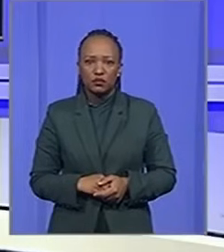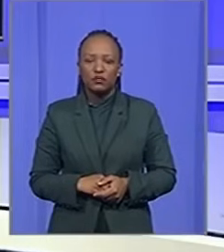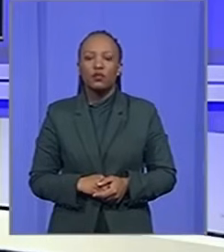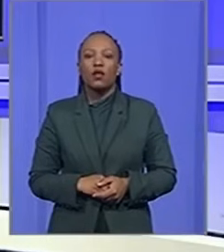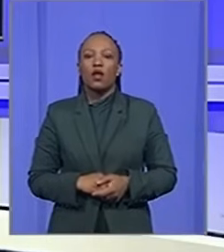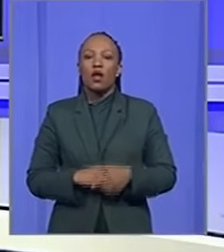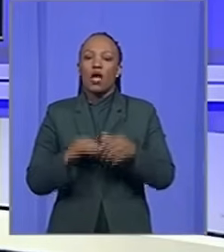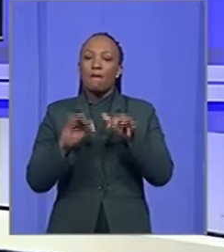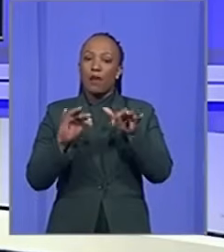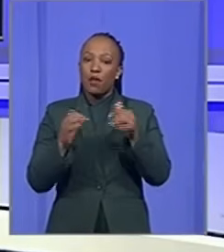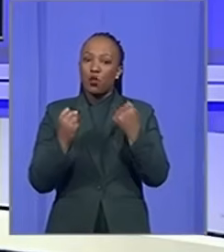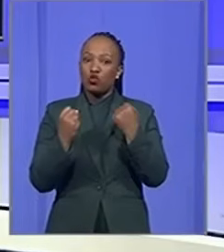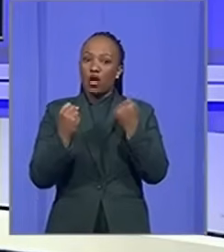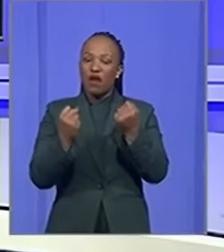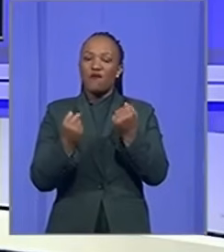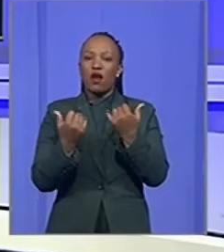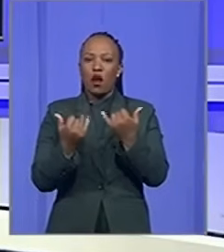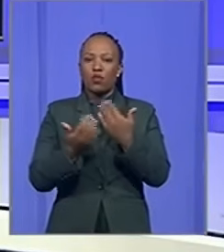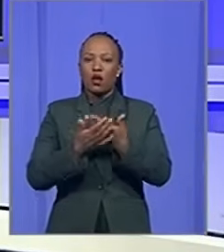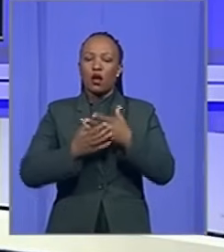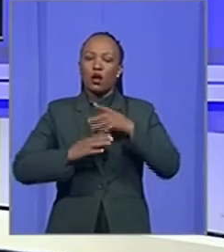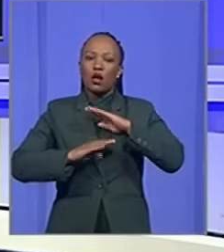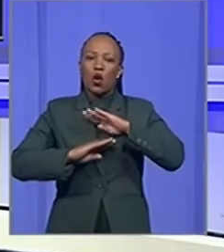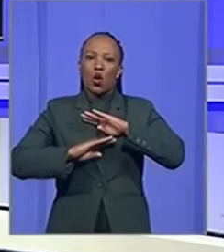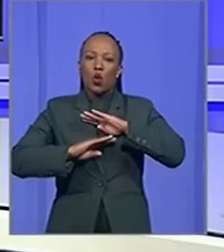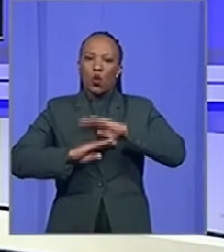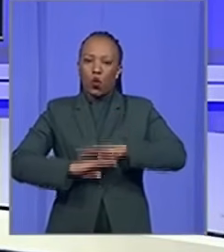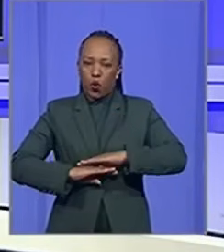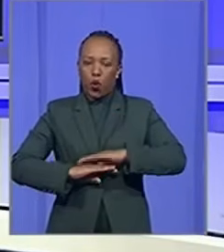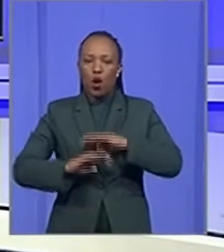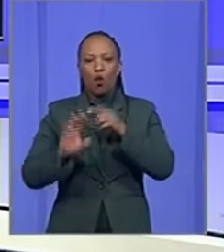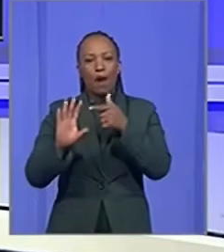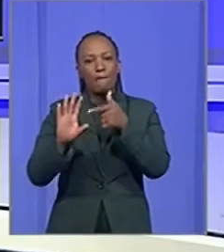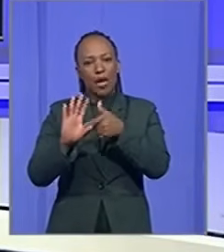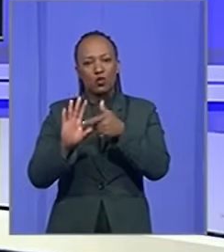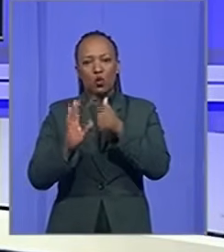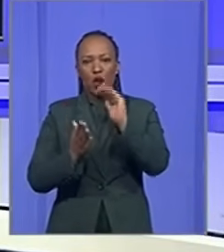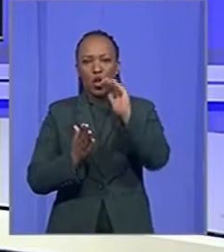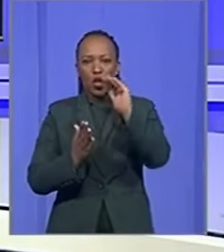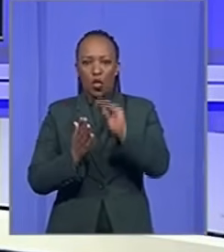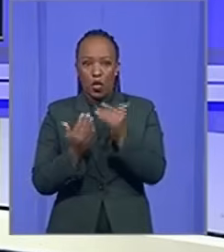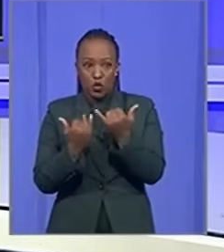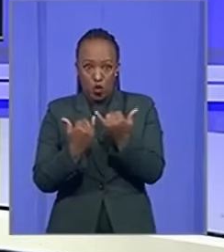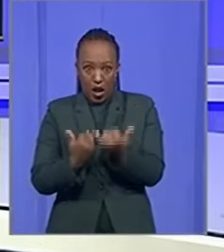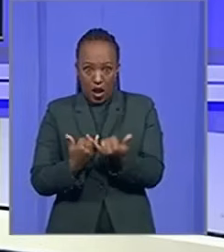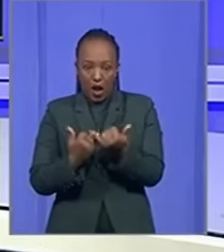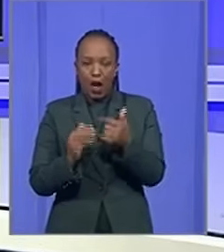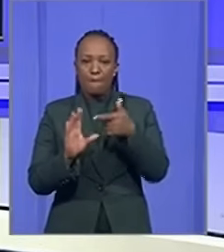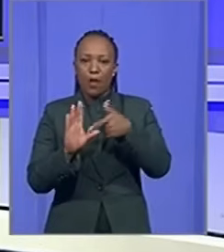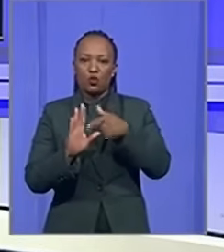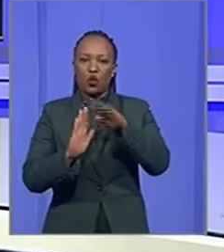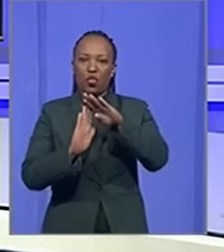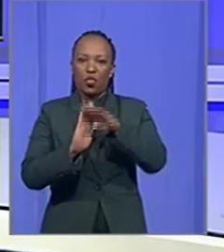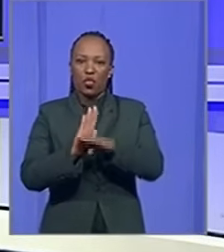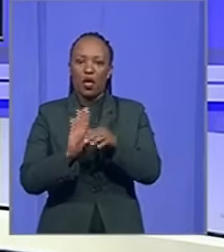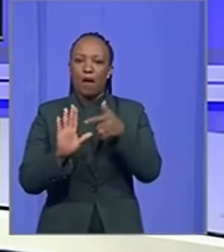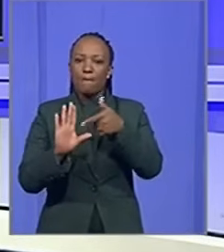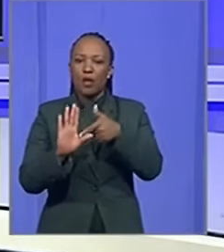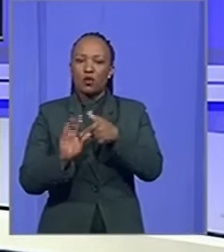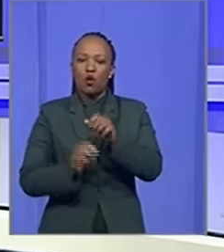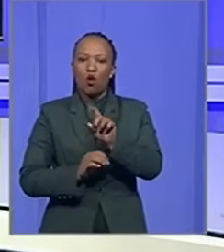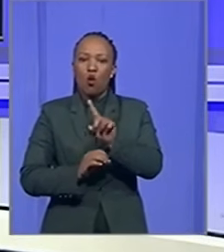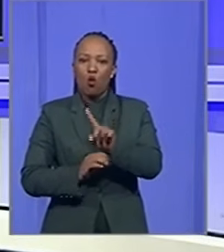Bakganni ba makoloi ba tla kgona ho hema ha theko ya mafura e theoha ka khitla bosiung bona. Theko ya petrol e tla theoha